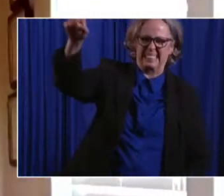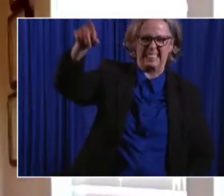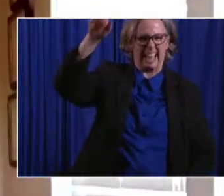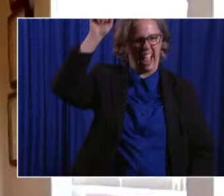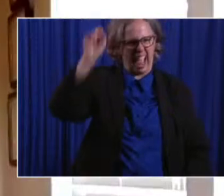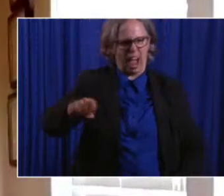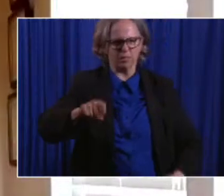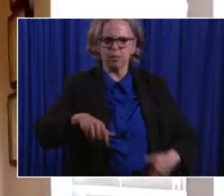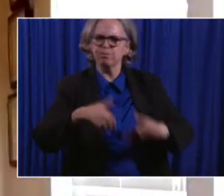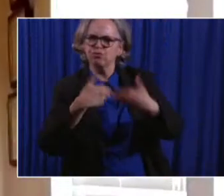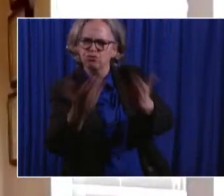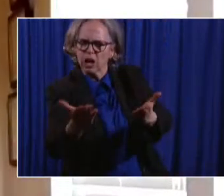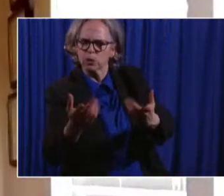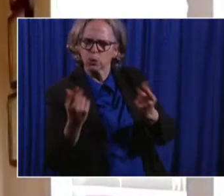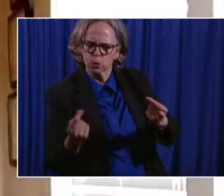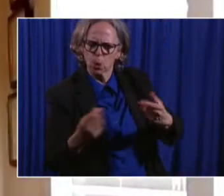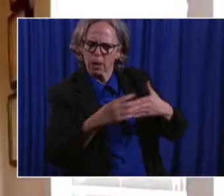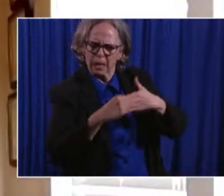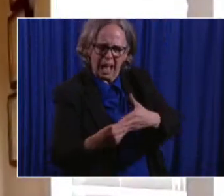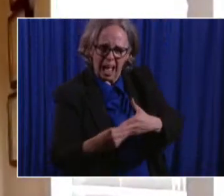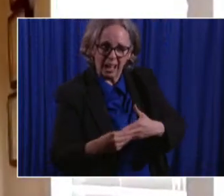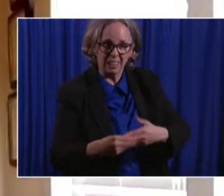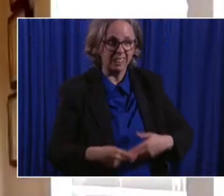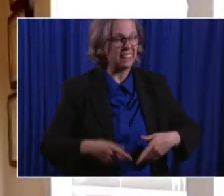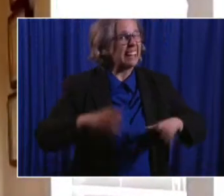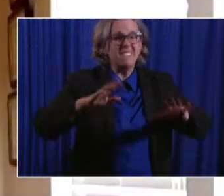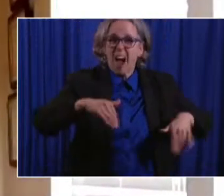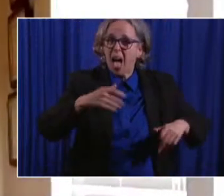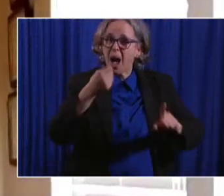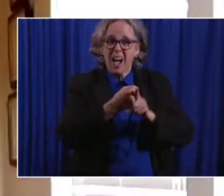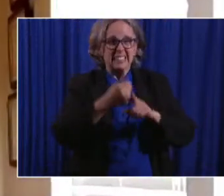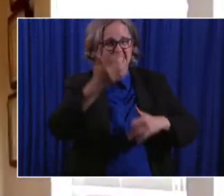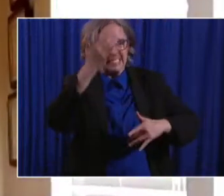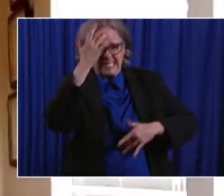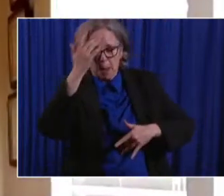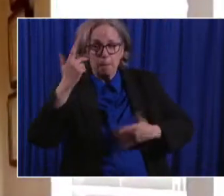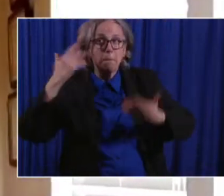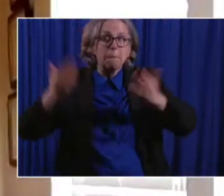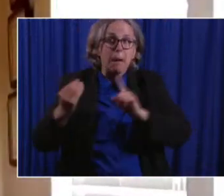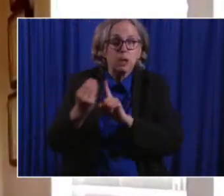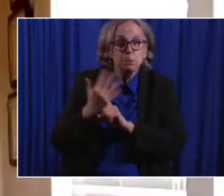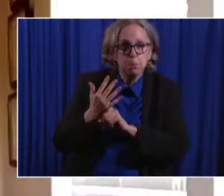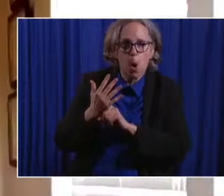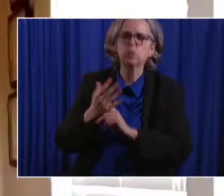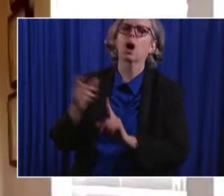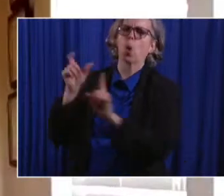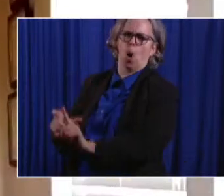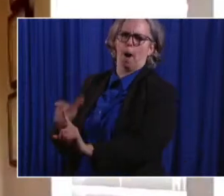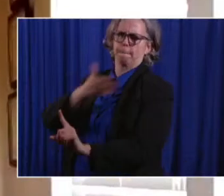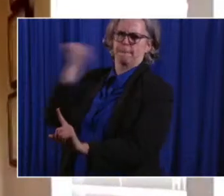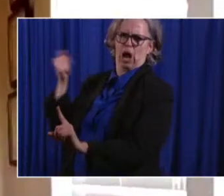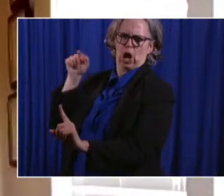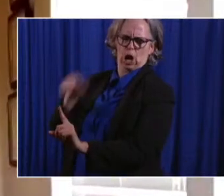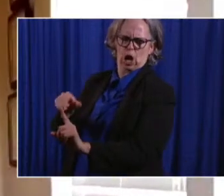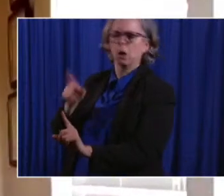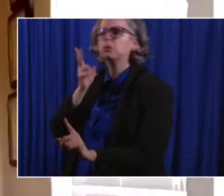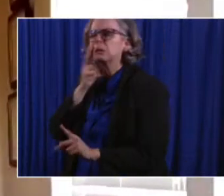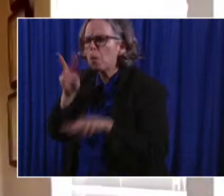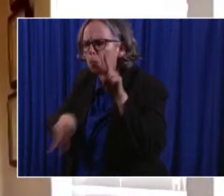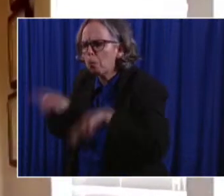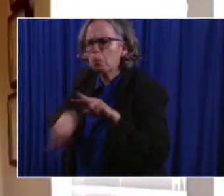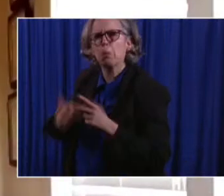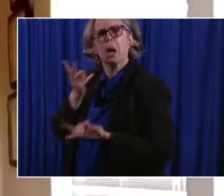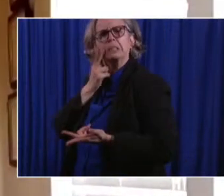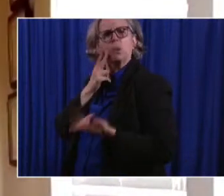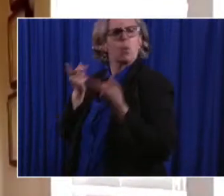who don't have symptoms but may have had an exposure. And in like terms, they